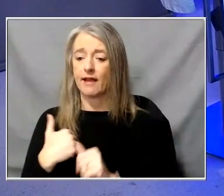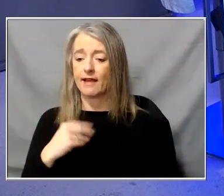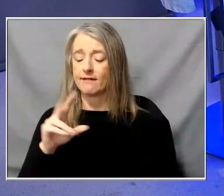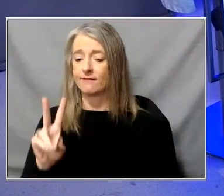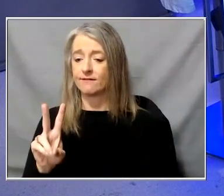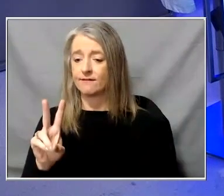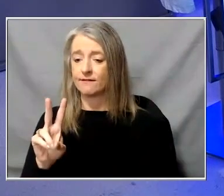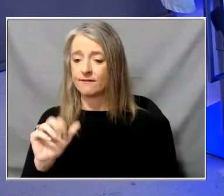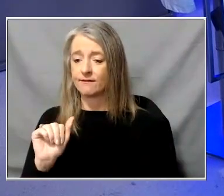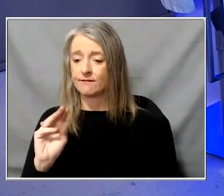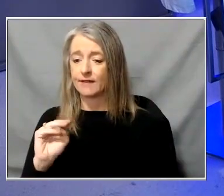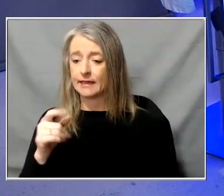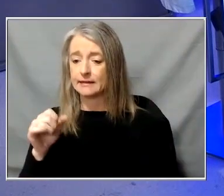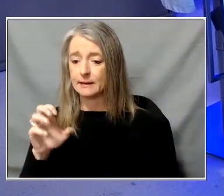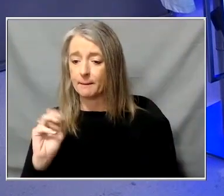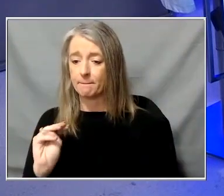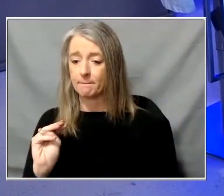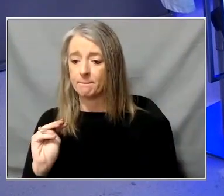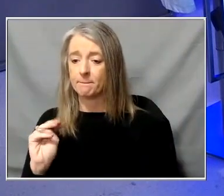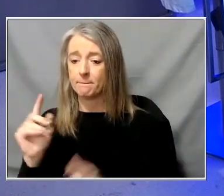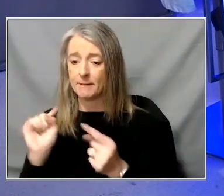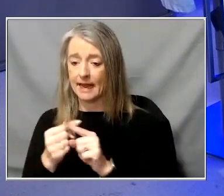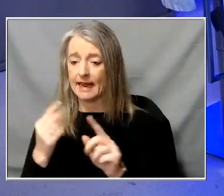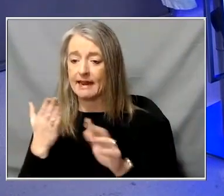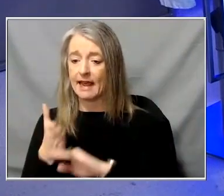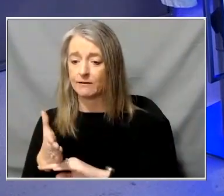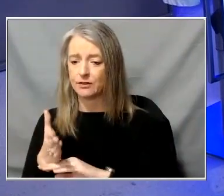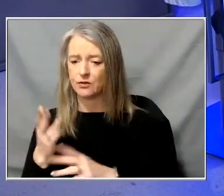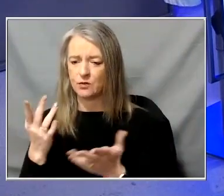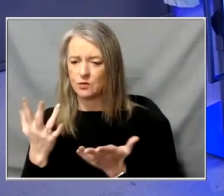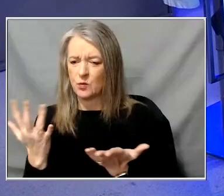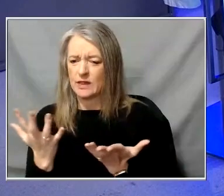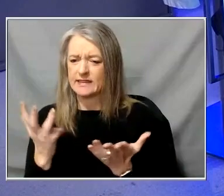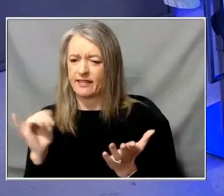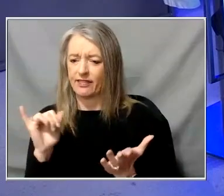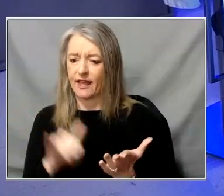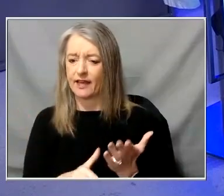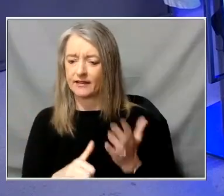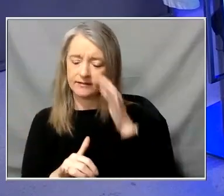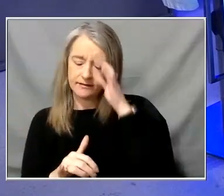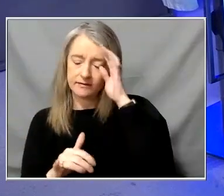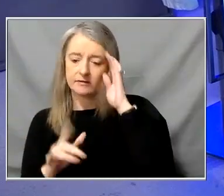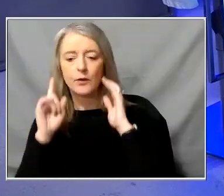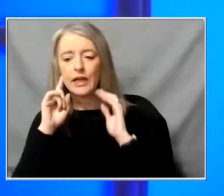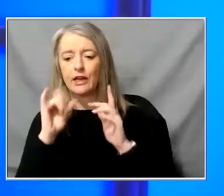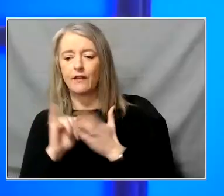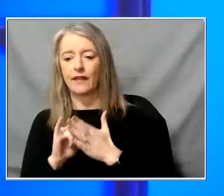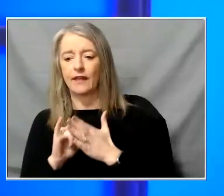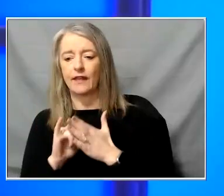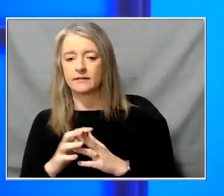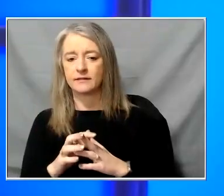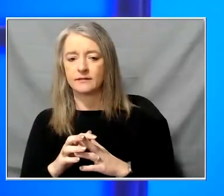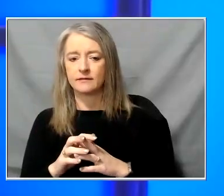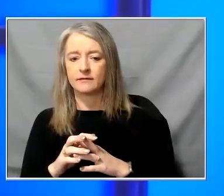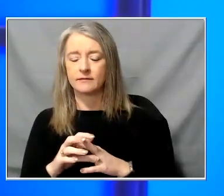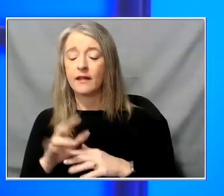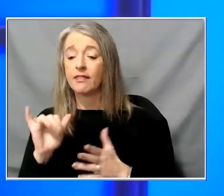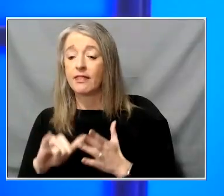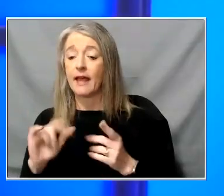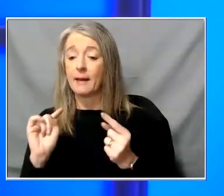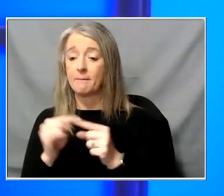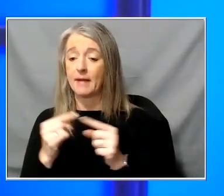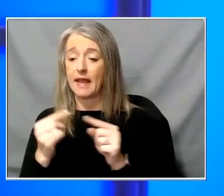2 inches to the right, the gallbladder sits there. The nerves that report what's going on in that area, they've got a block about this big that